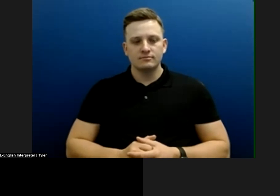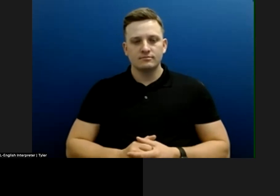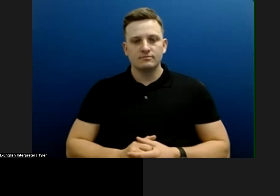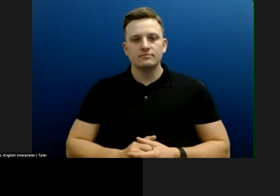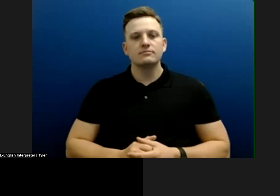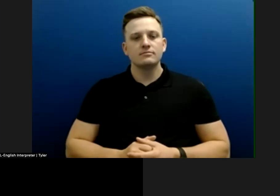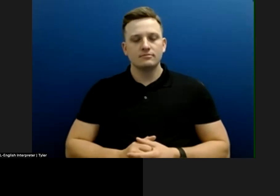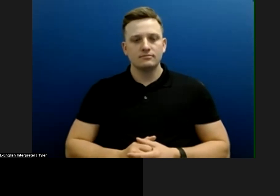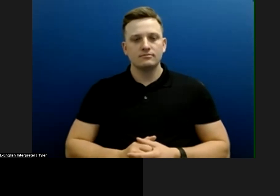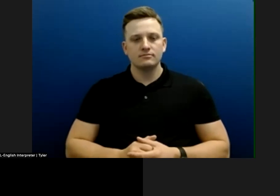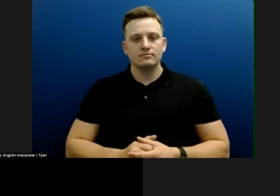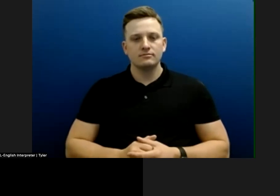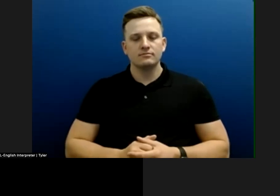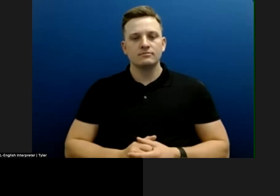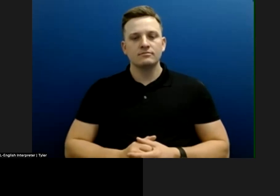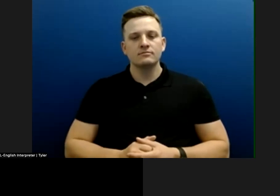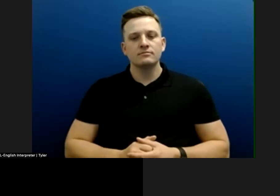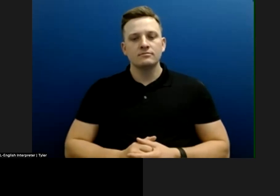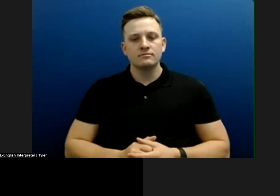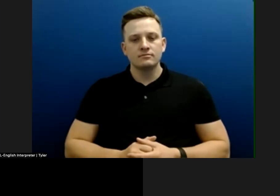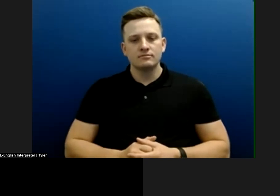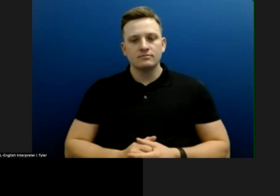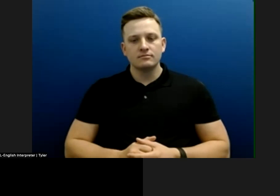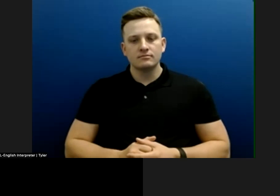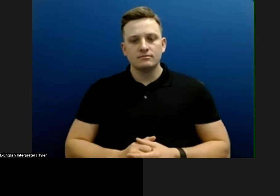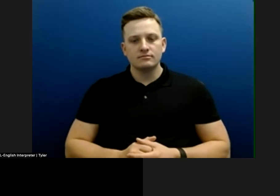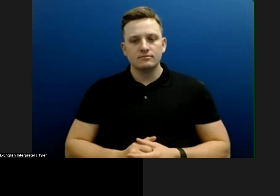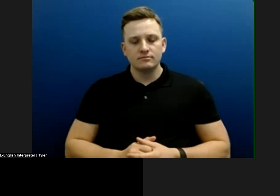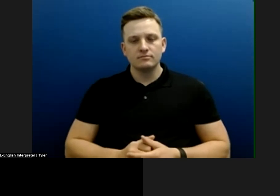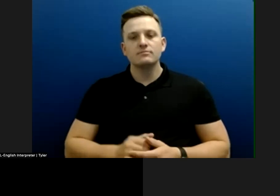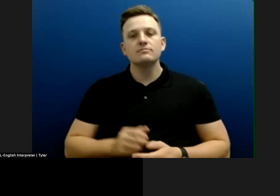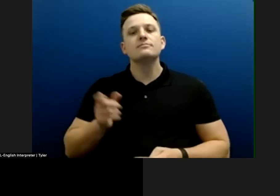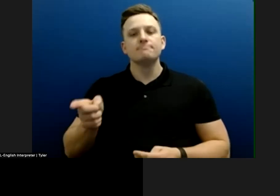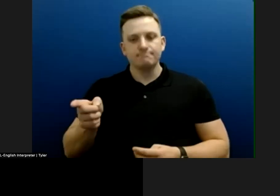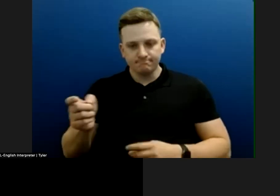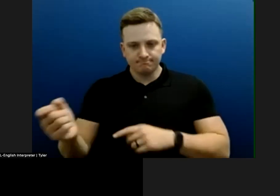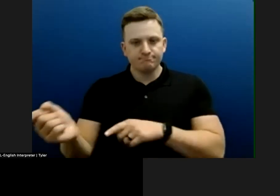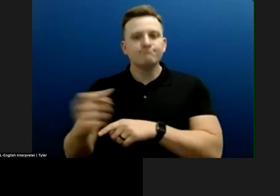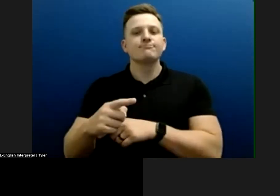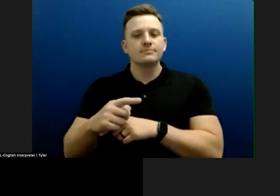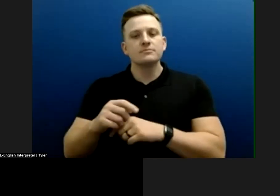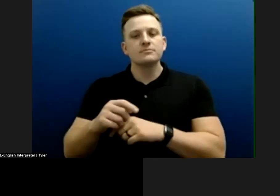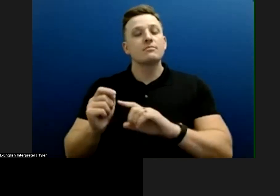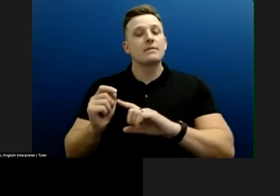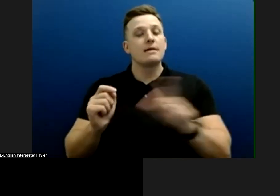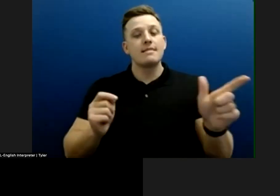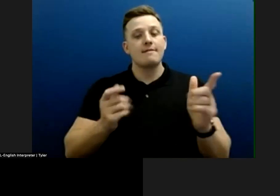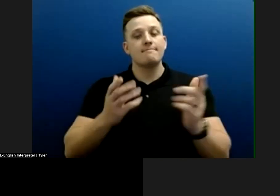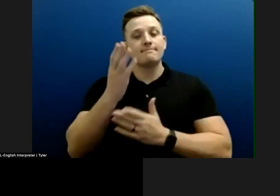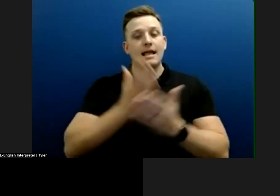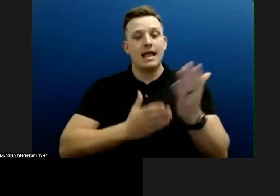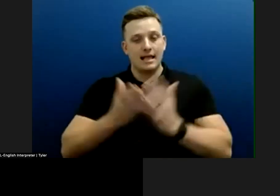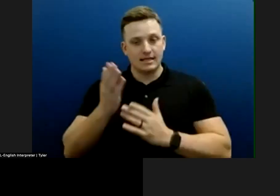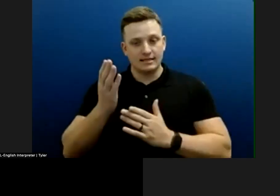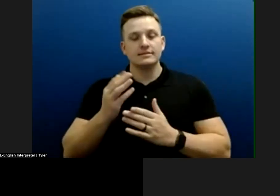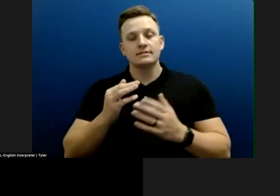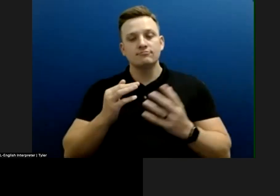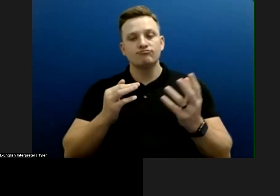There is quite a lot of work. Oh, here we go. We've got a left hand, closed